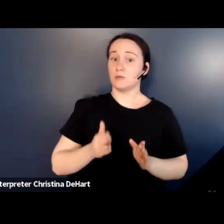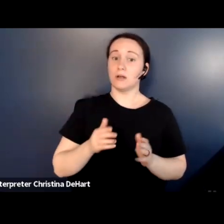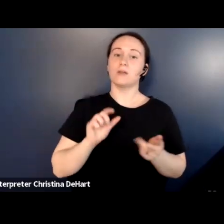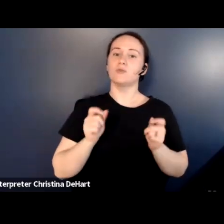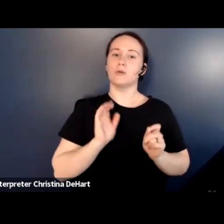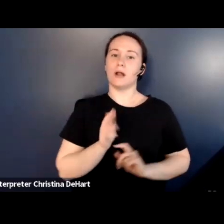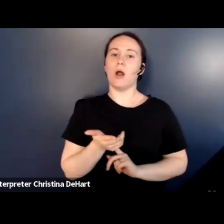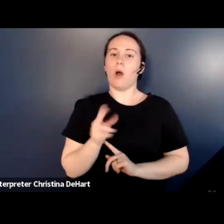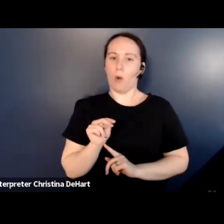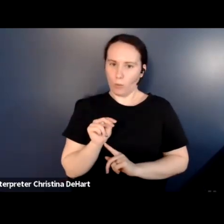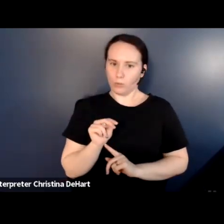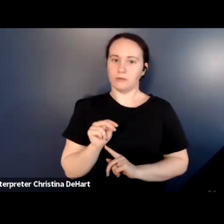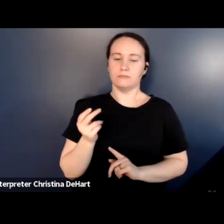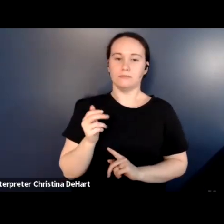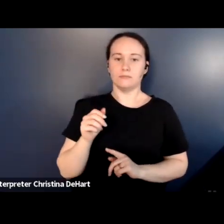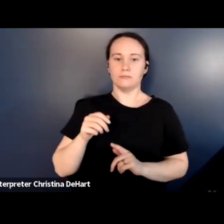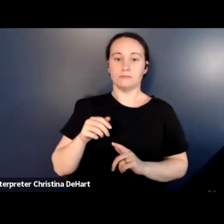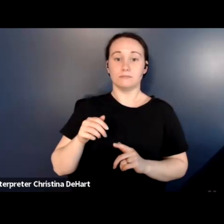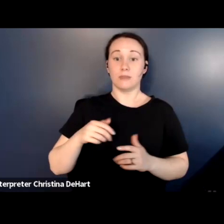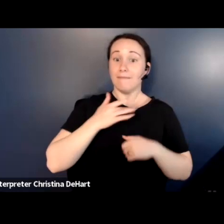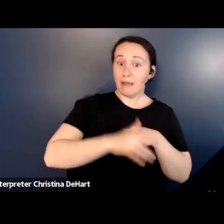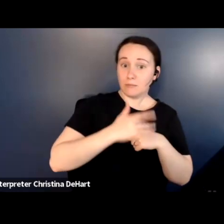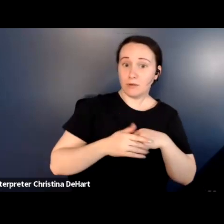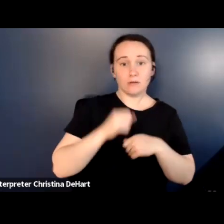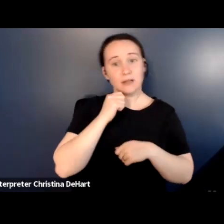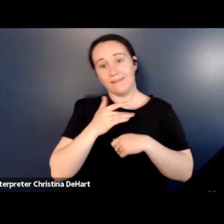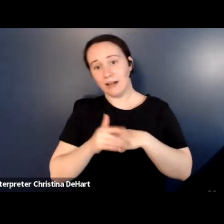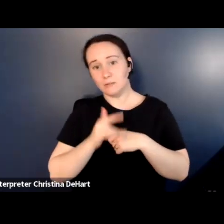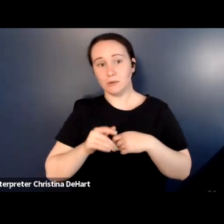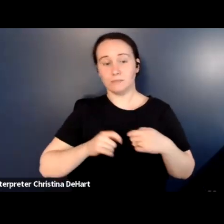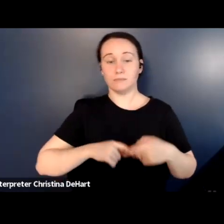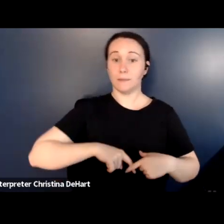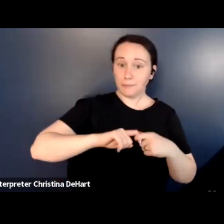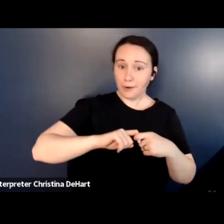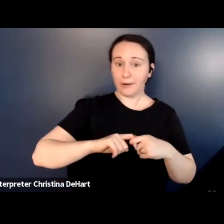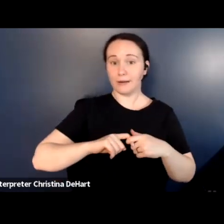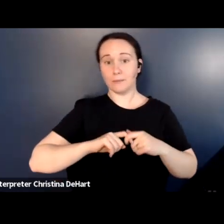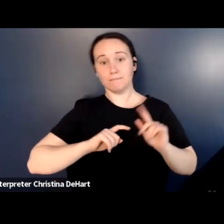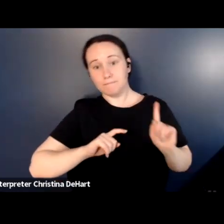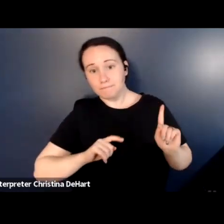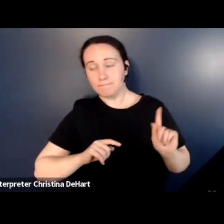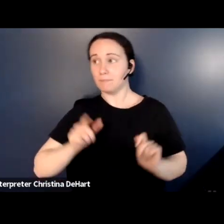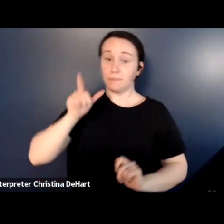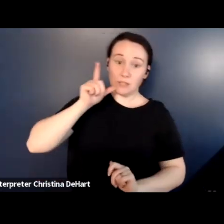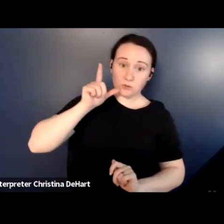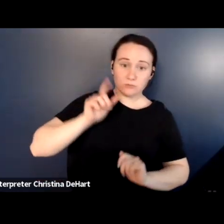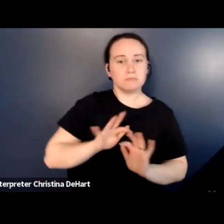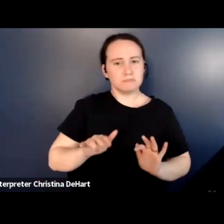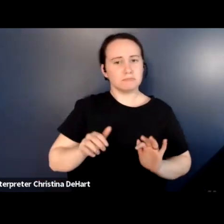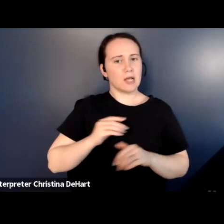as far as breaks, lunches, after call work, and things like that. So there is some control there for the